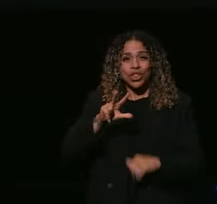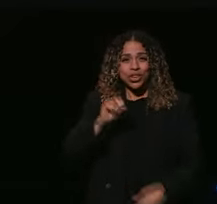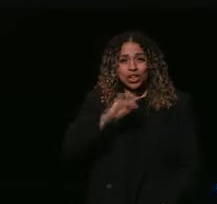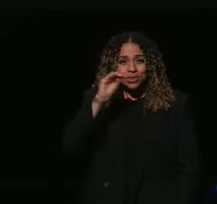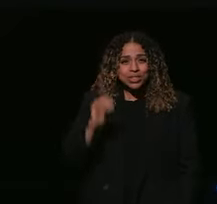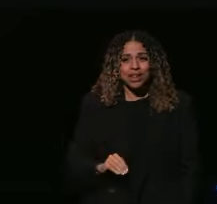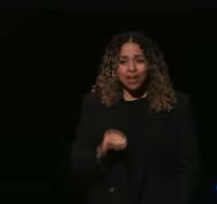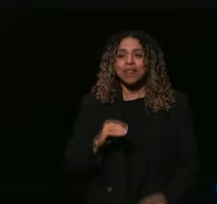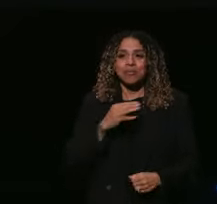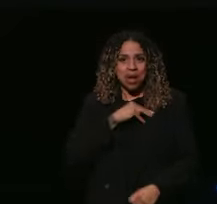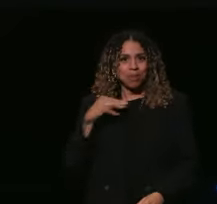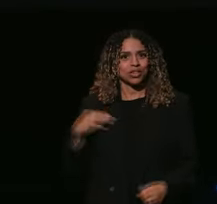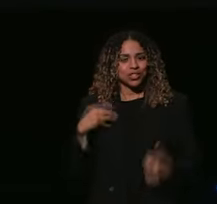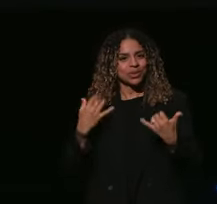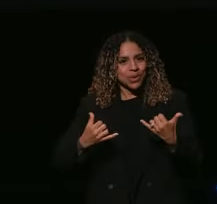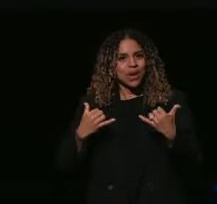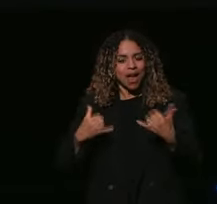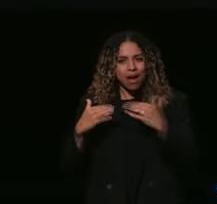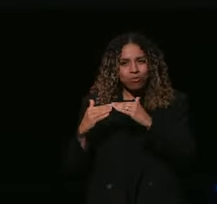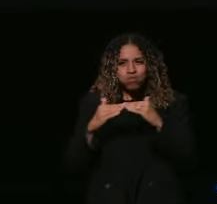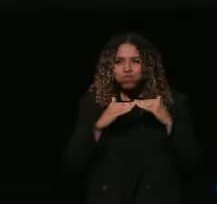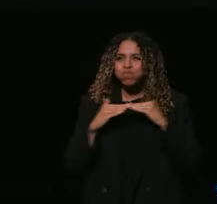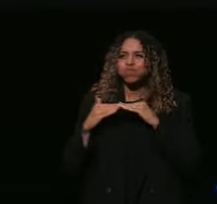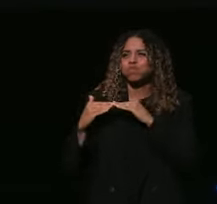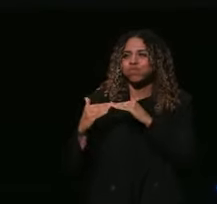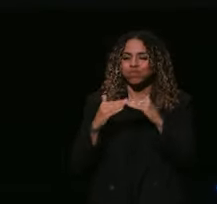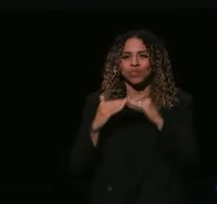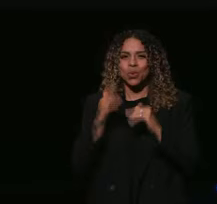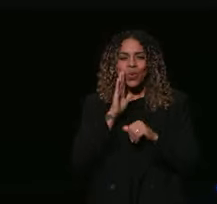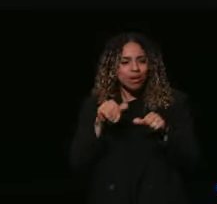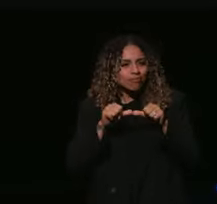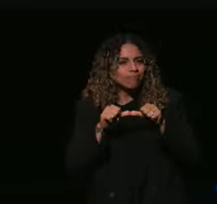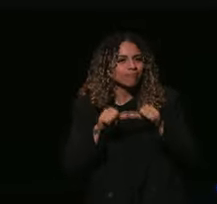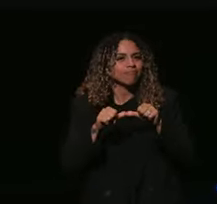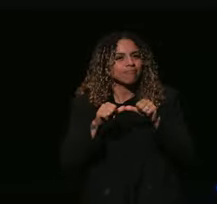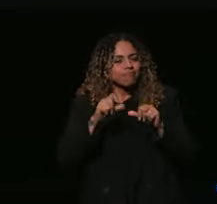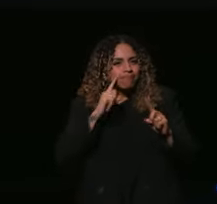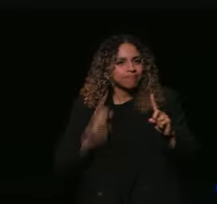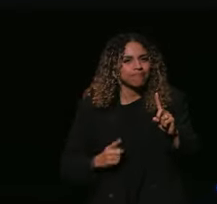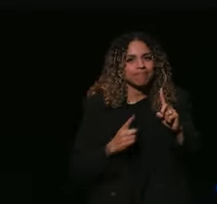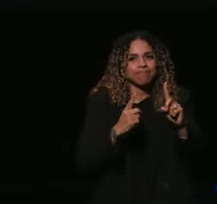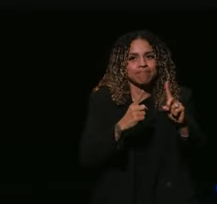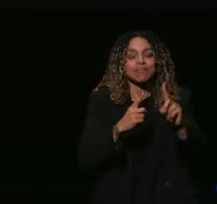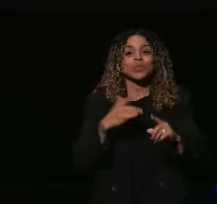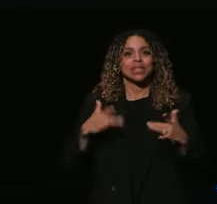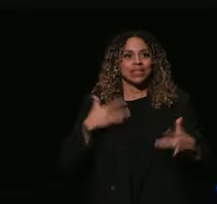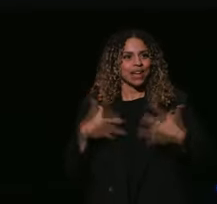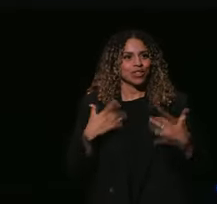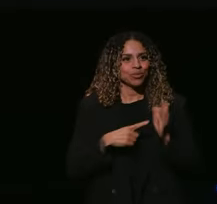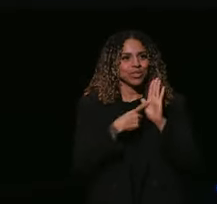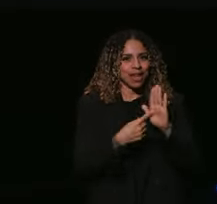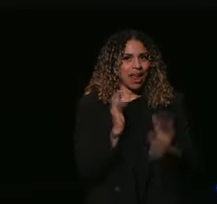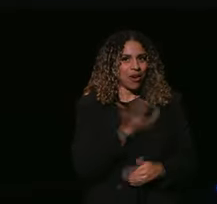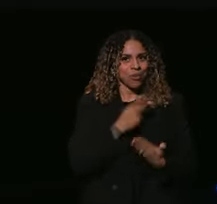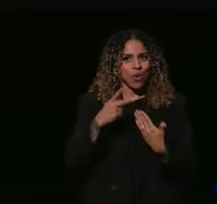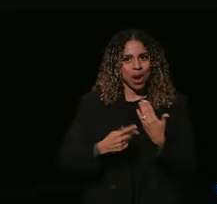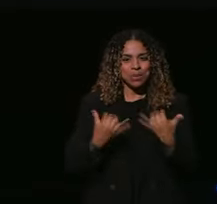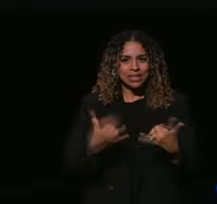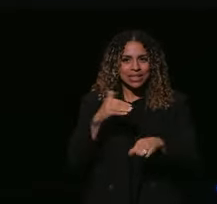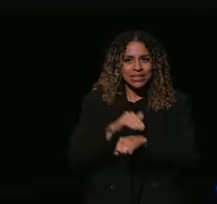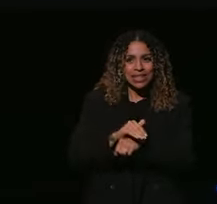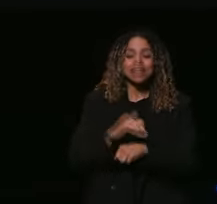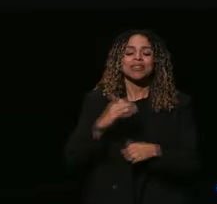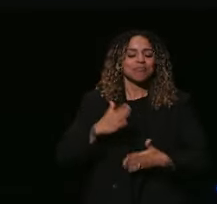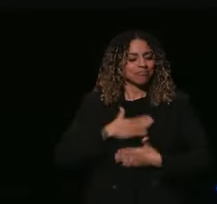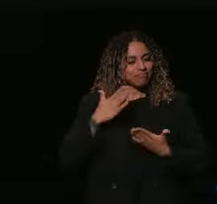pushing forward. We are excited to present our documentary feature program this evening, and it is my pleasure to introduce